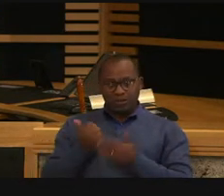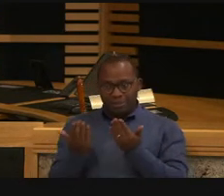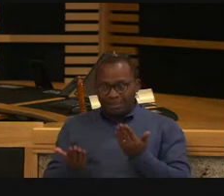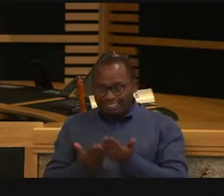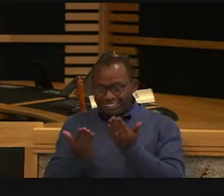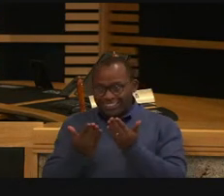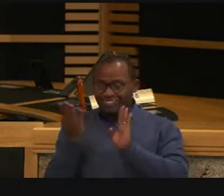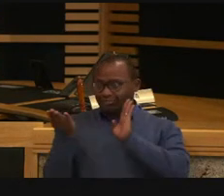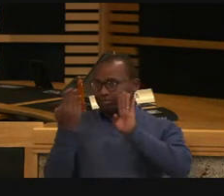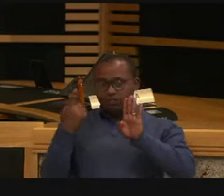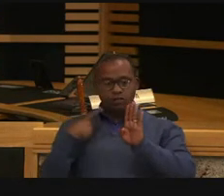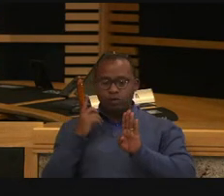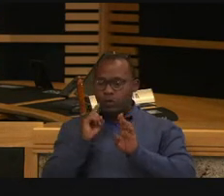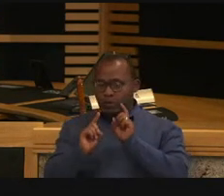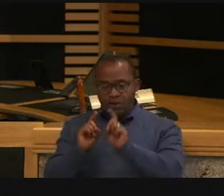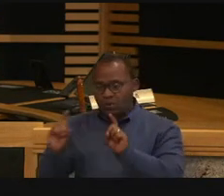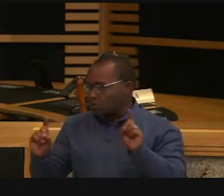municipalities.